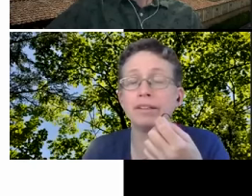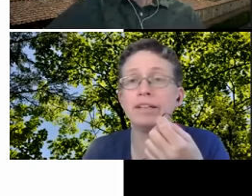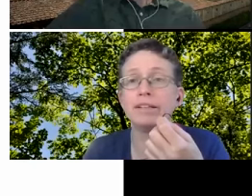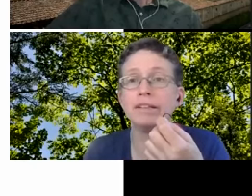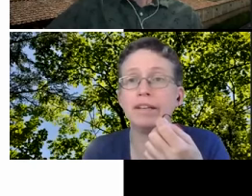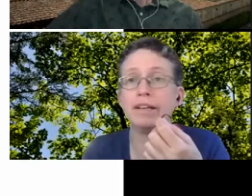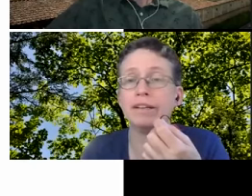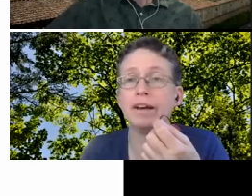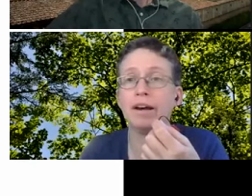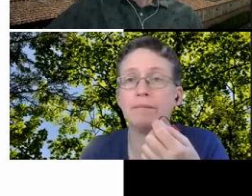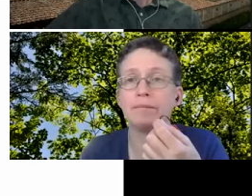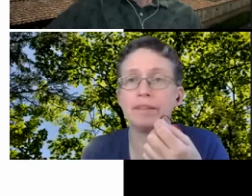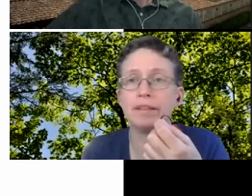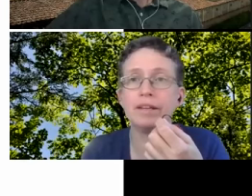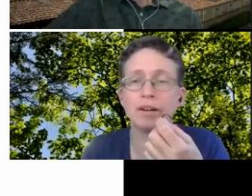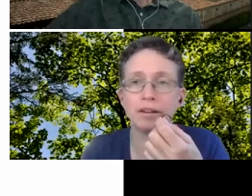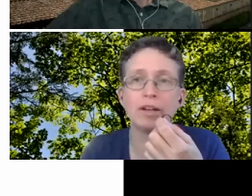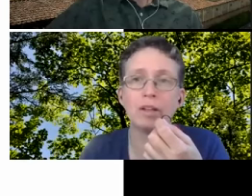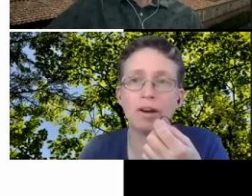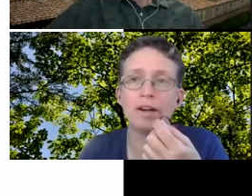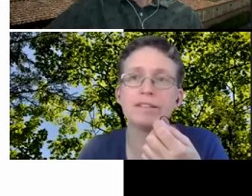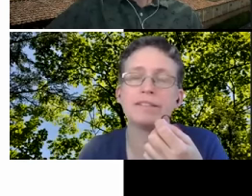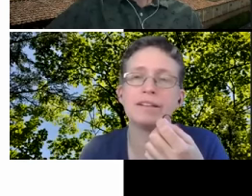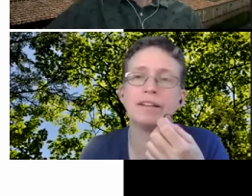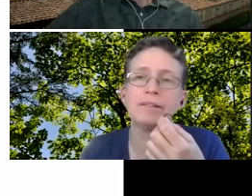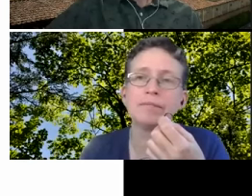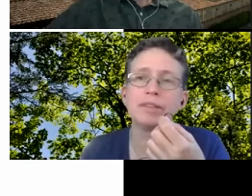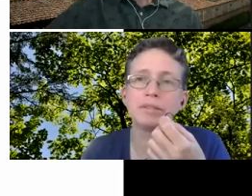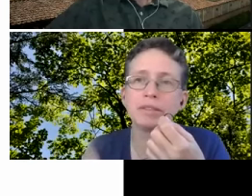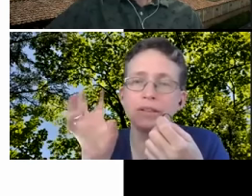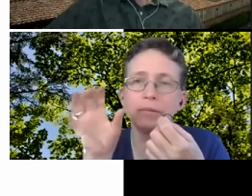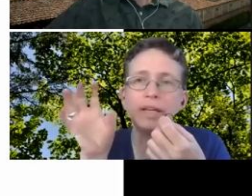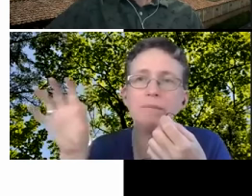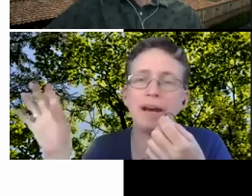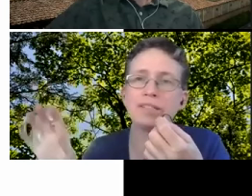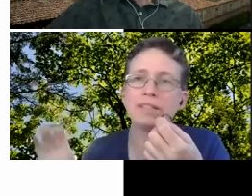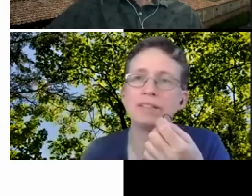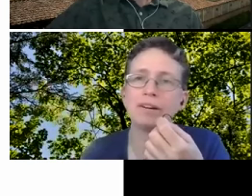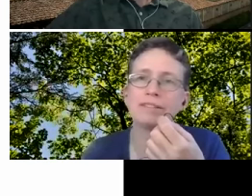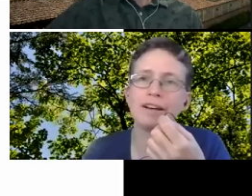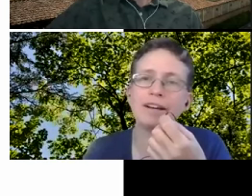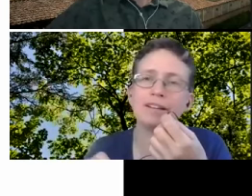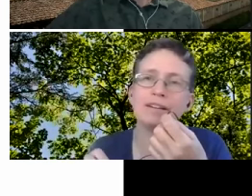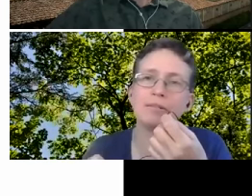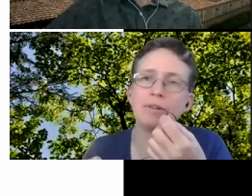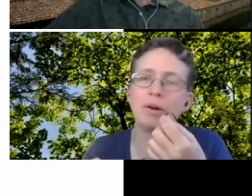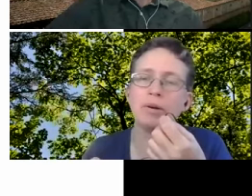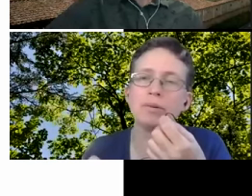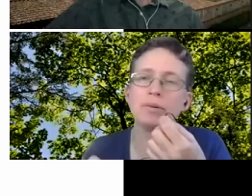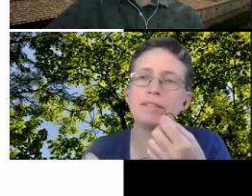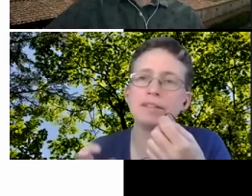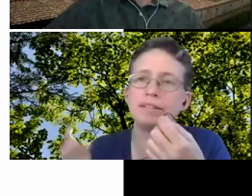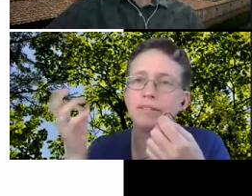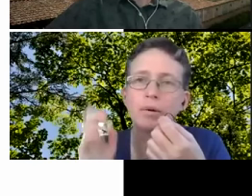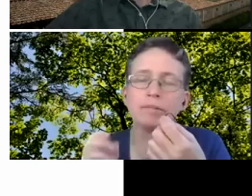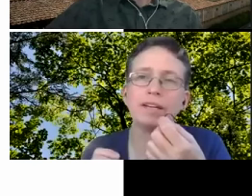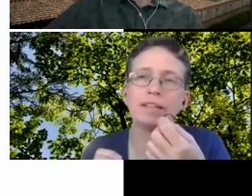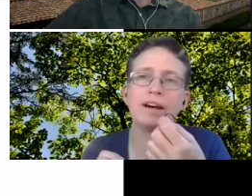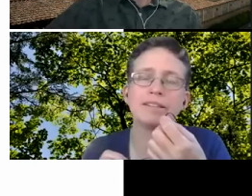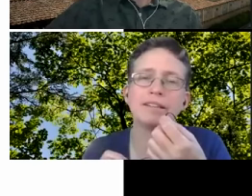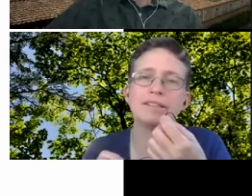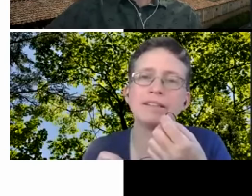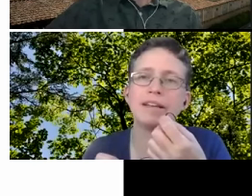well in our lawns and those little weedy patches alongside roads and old